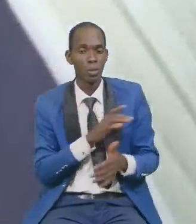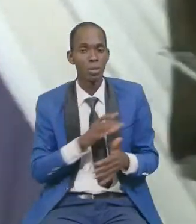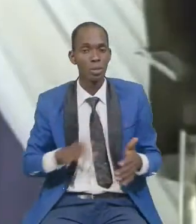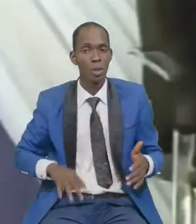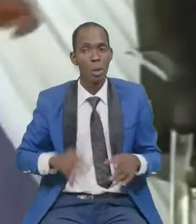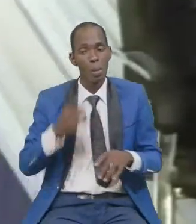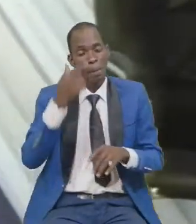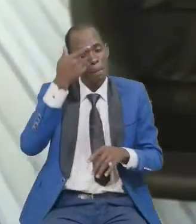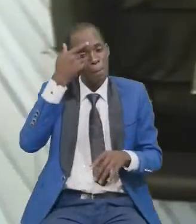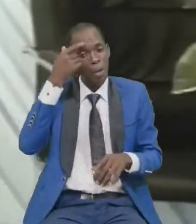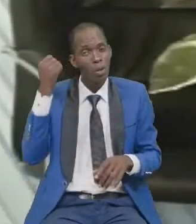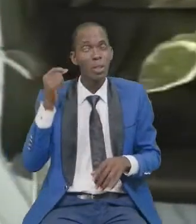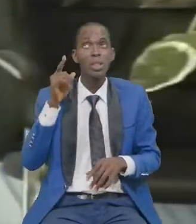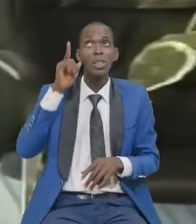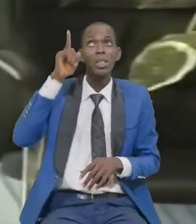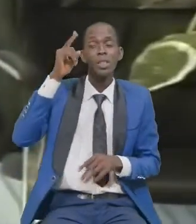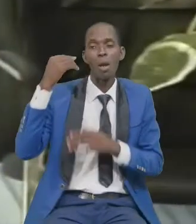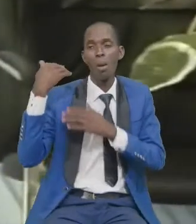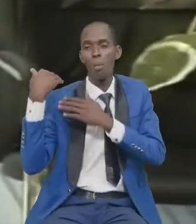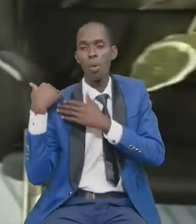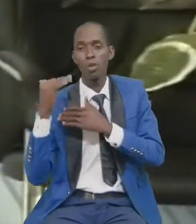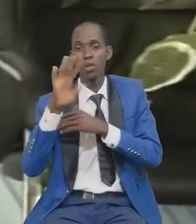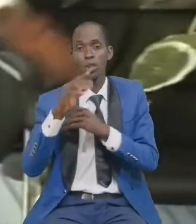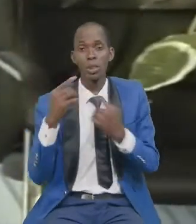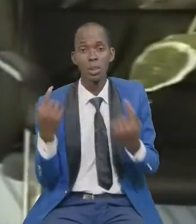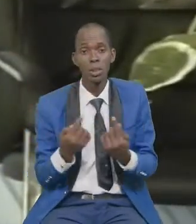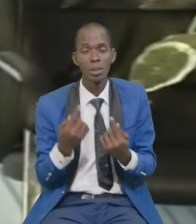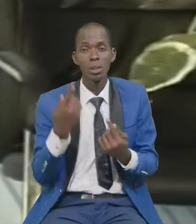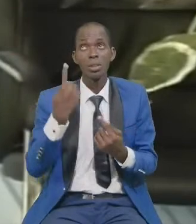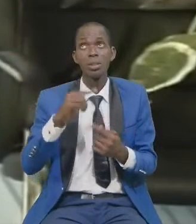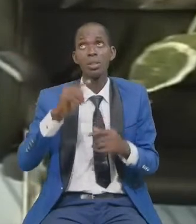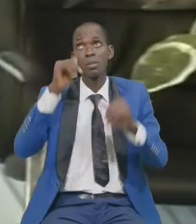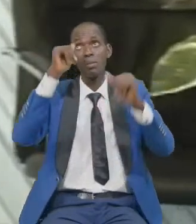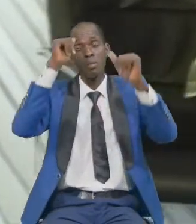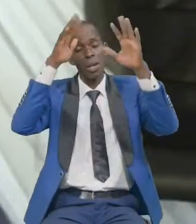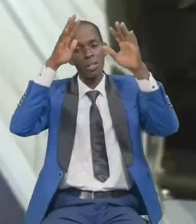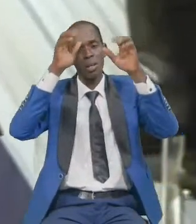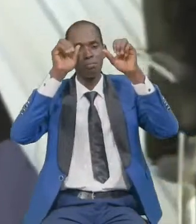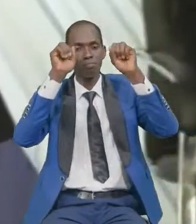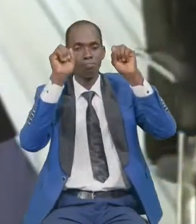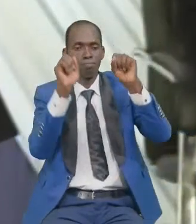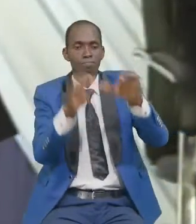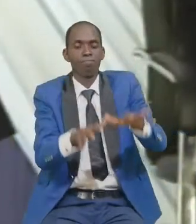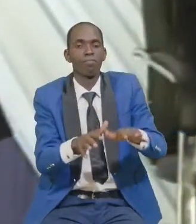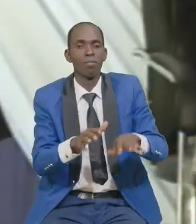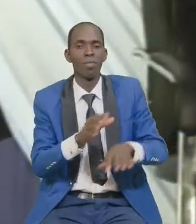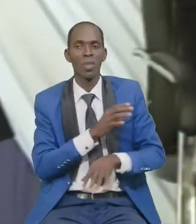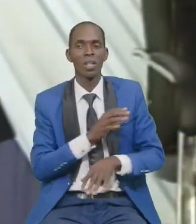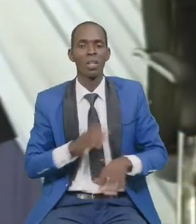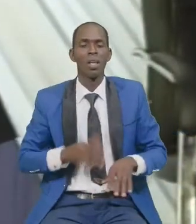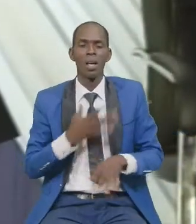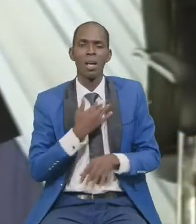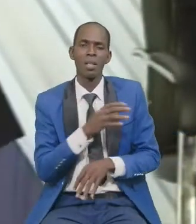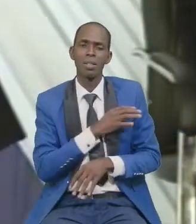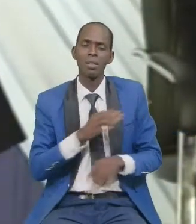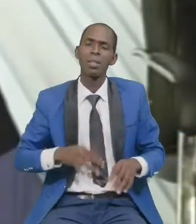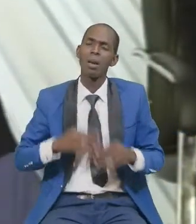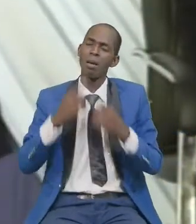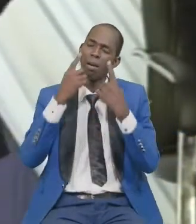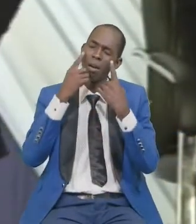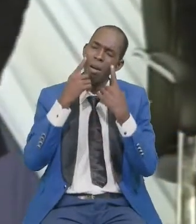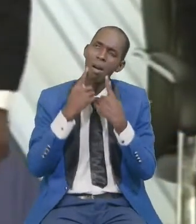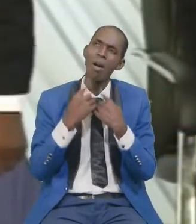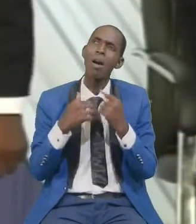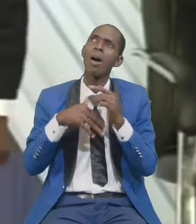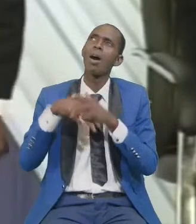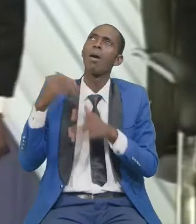he bore your sin, the Father abandoned him. And he cried out, my